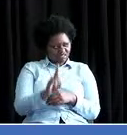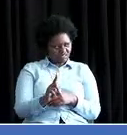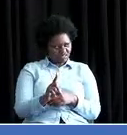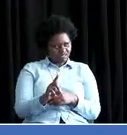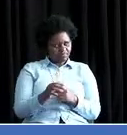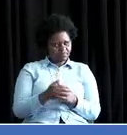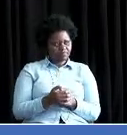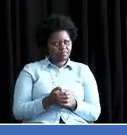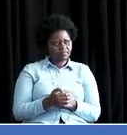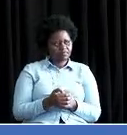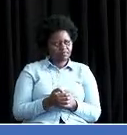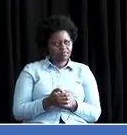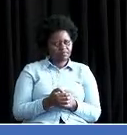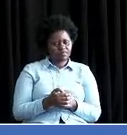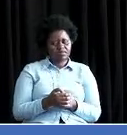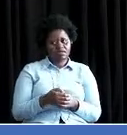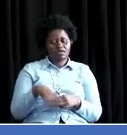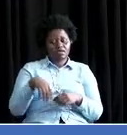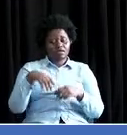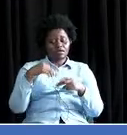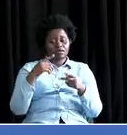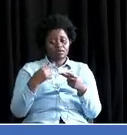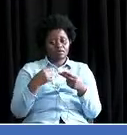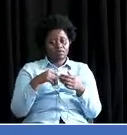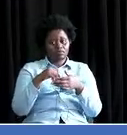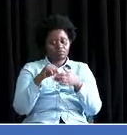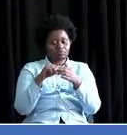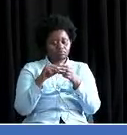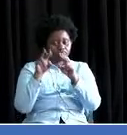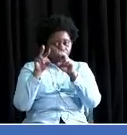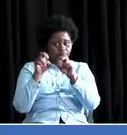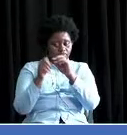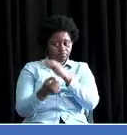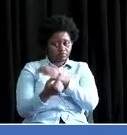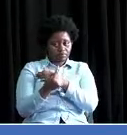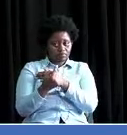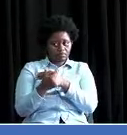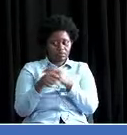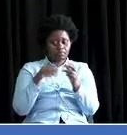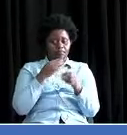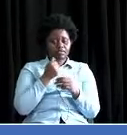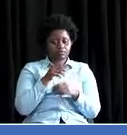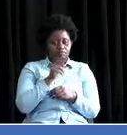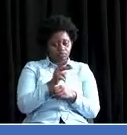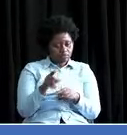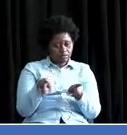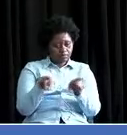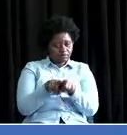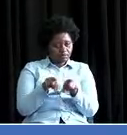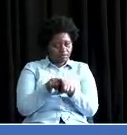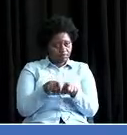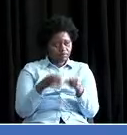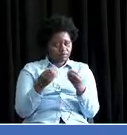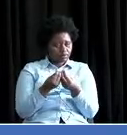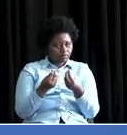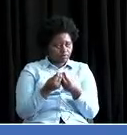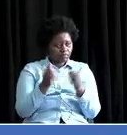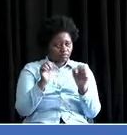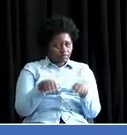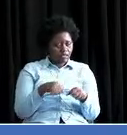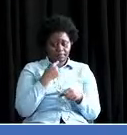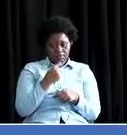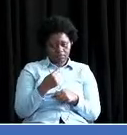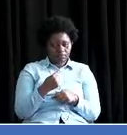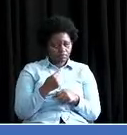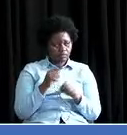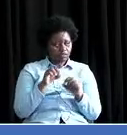progressively. Speaker, in terms of what's being raised, we're in agreement. But don't repeat one and the same thing. Correct, Speaker. So therefore,